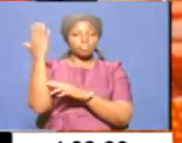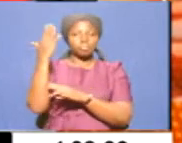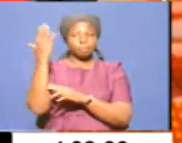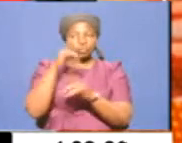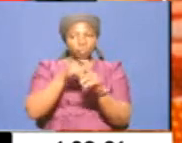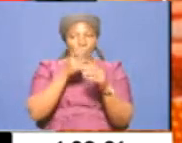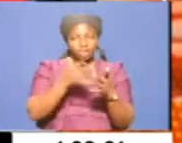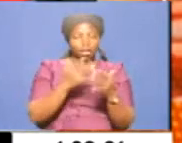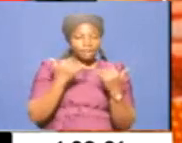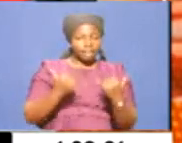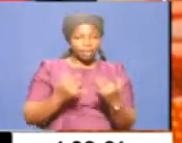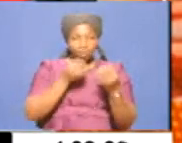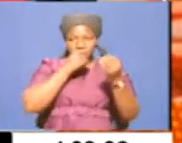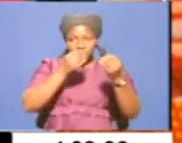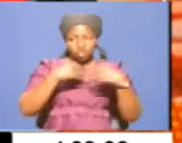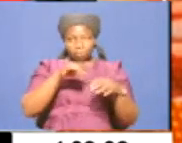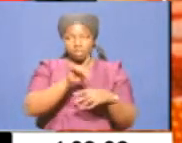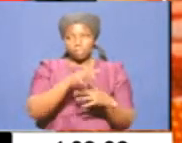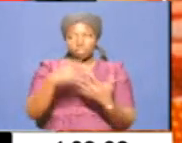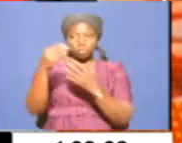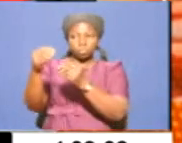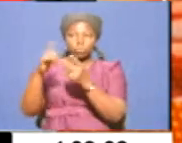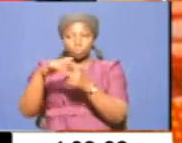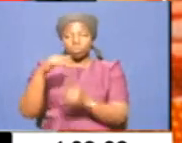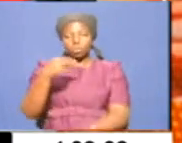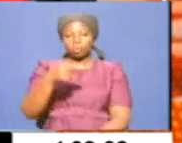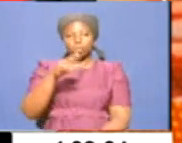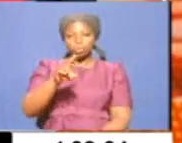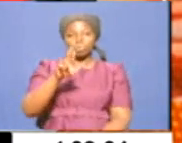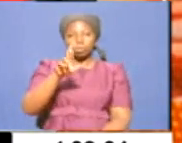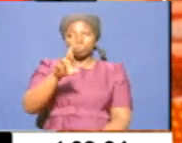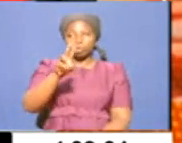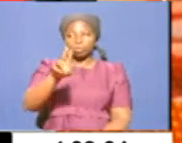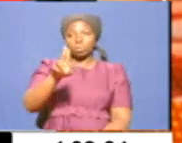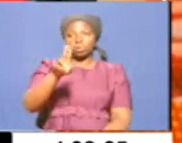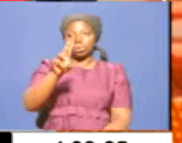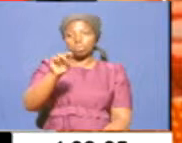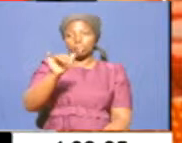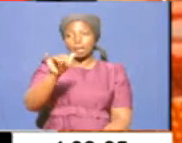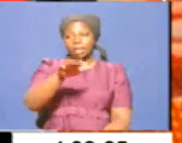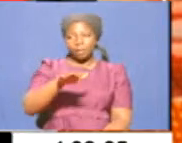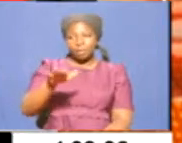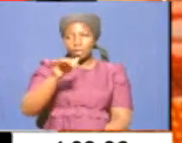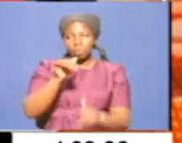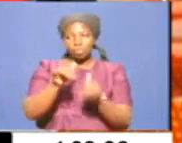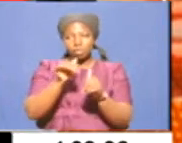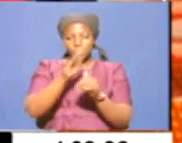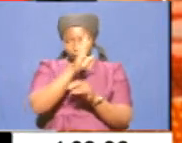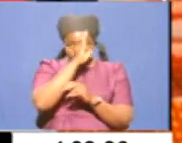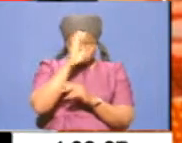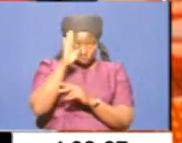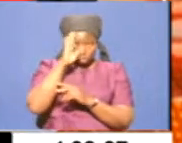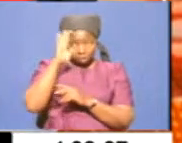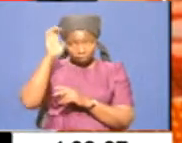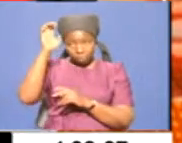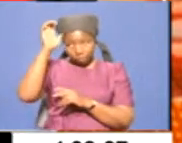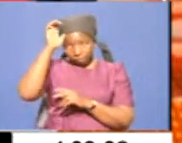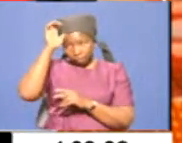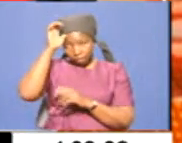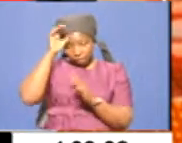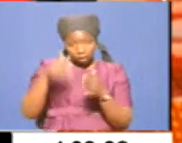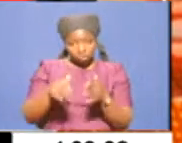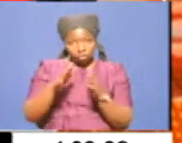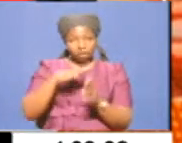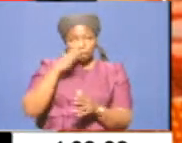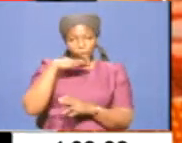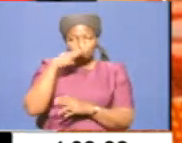he's going to Huruma Estate, which is along Bungoma Eldoret, Ubuye Eldoret route, and of course he's